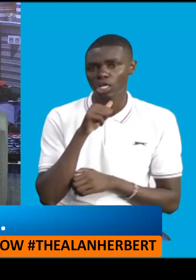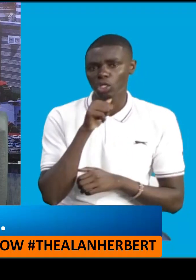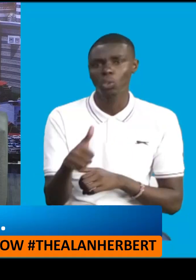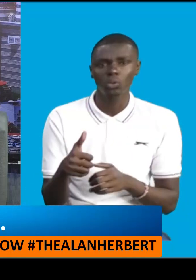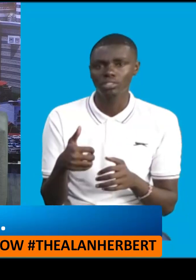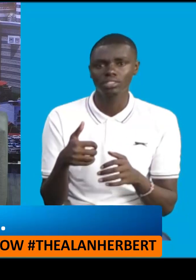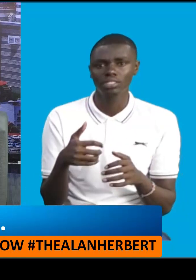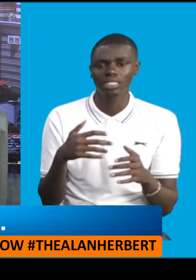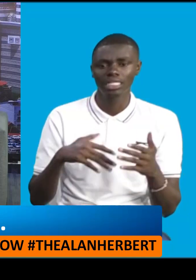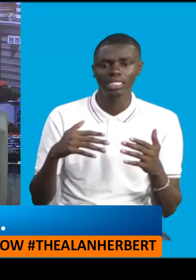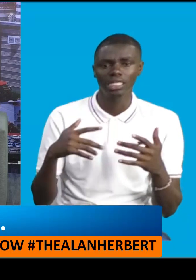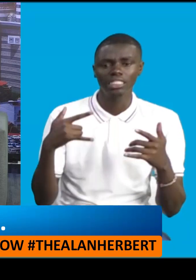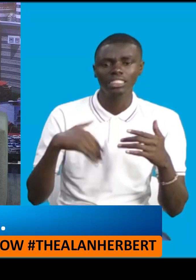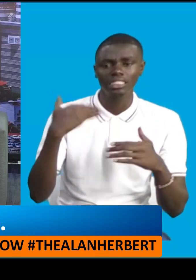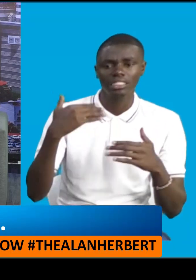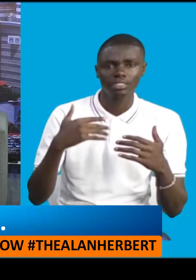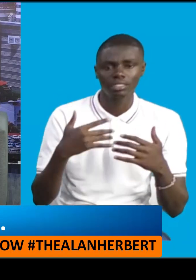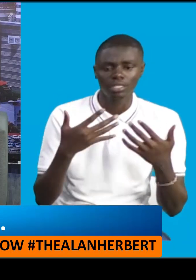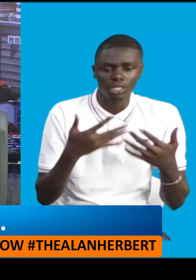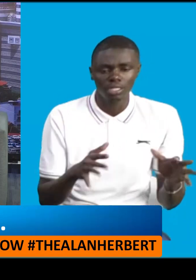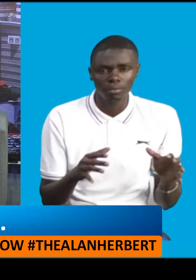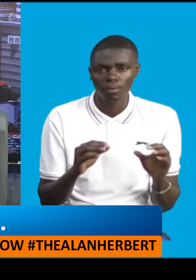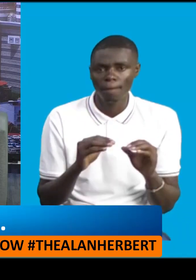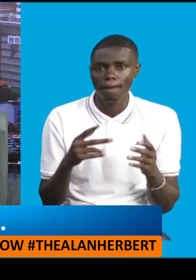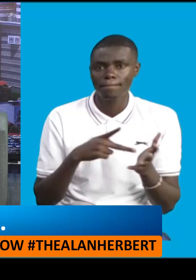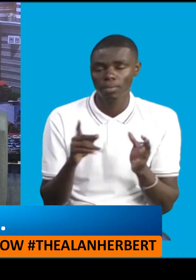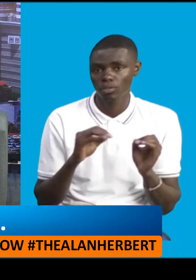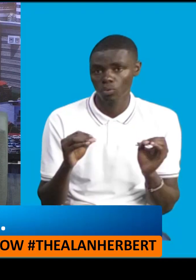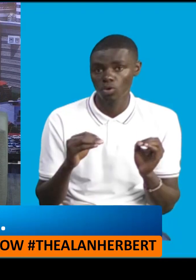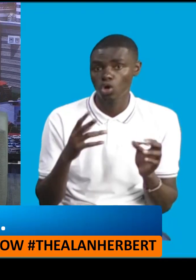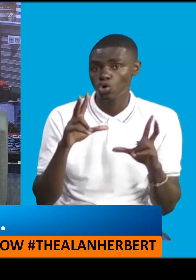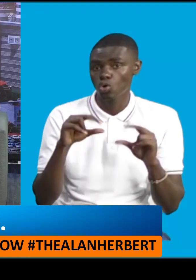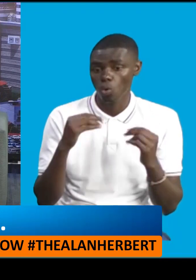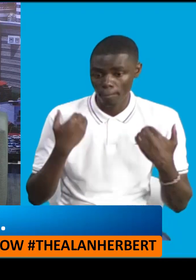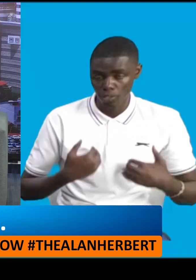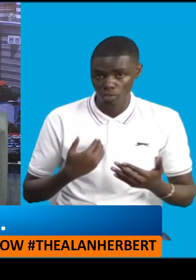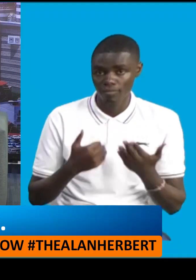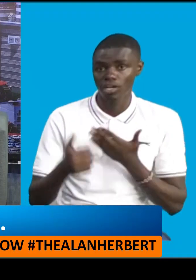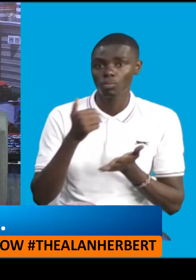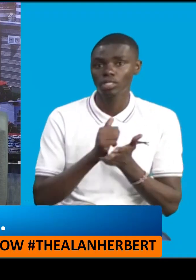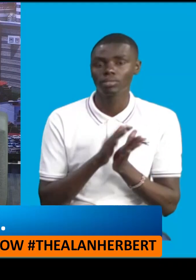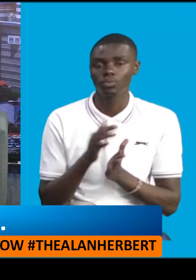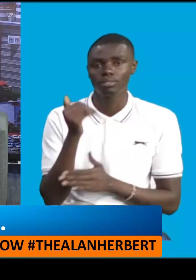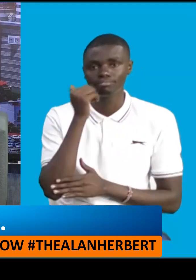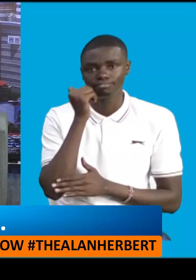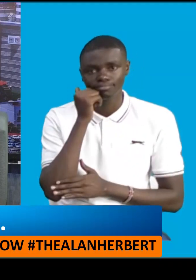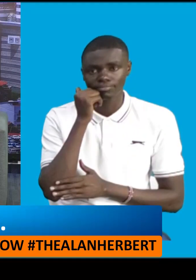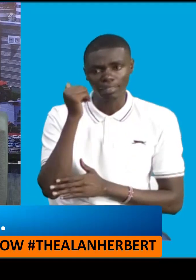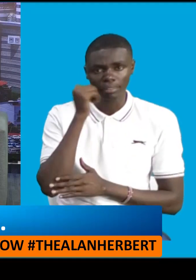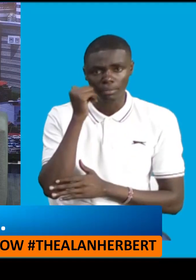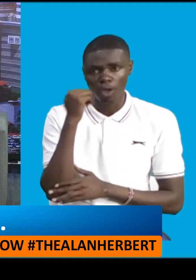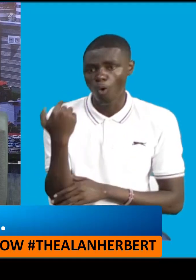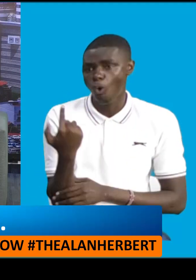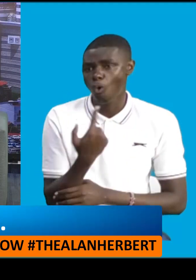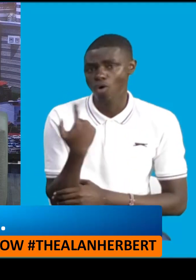not default on payments. Give it priority because no one has an appointment with an illness. And an